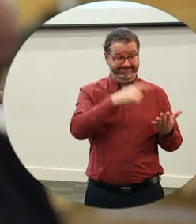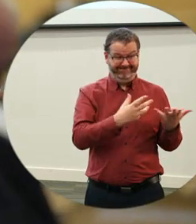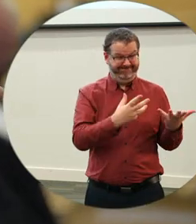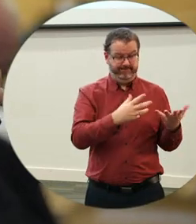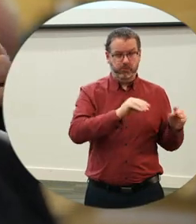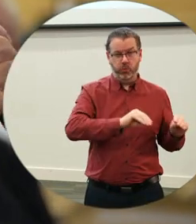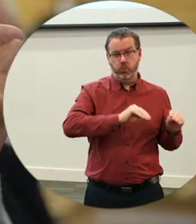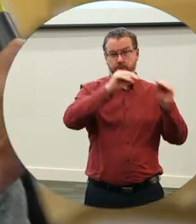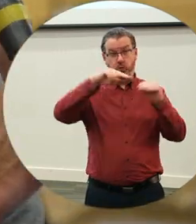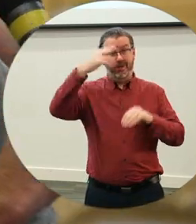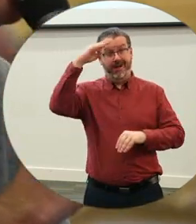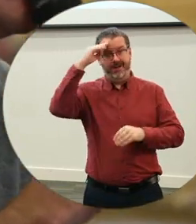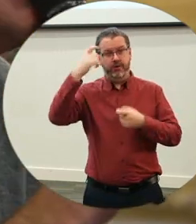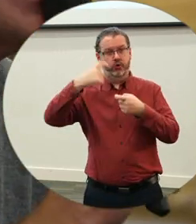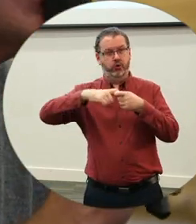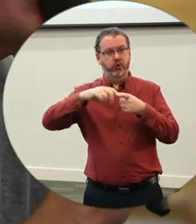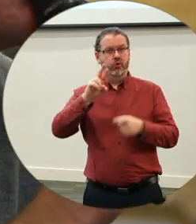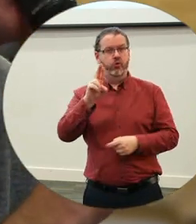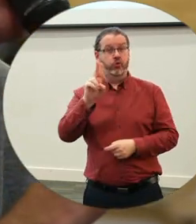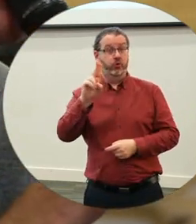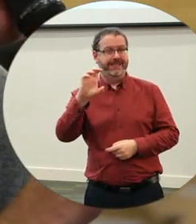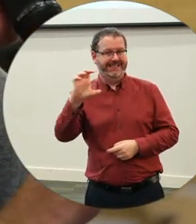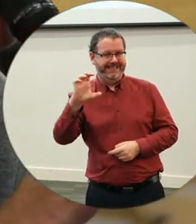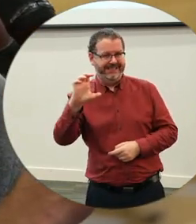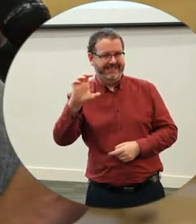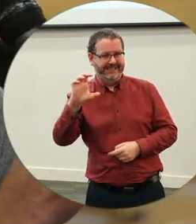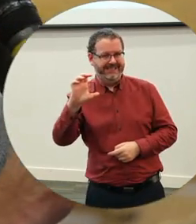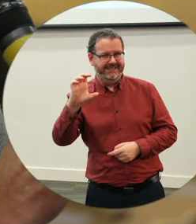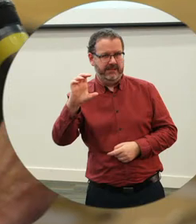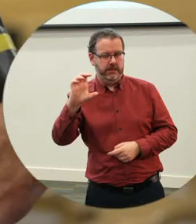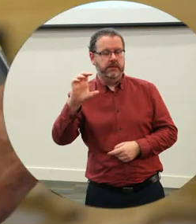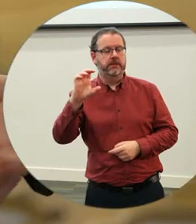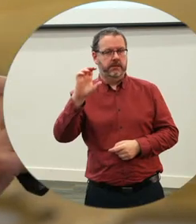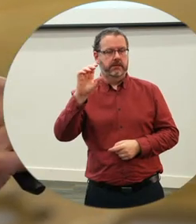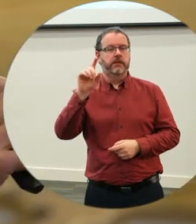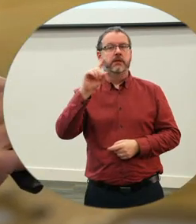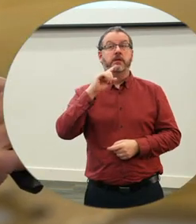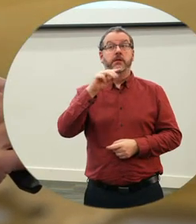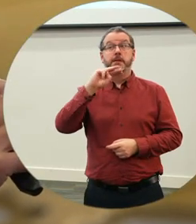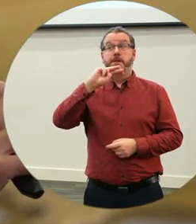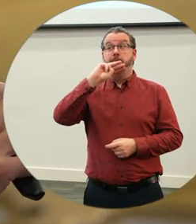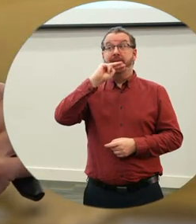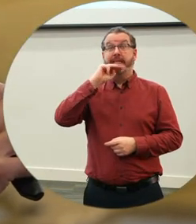So would we then have had a majority of Catholic police in the RUC for once?